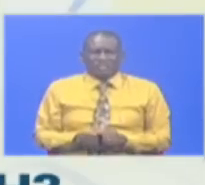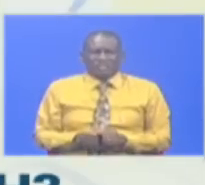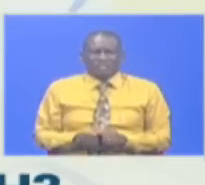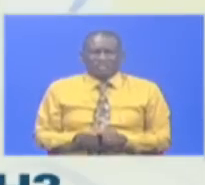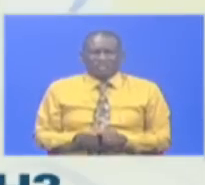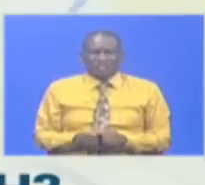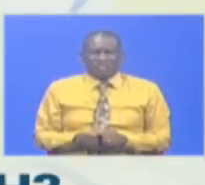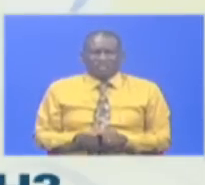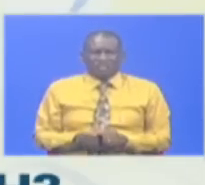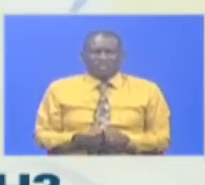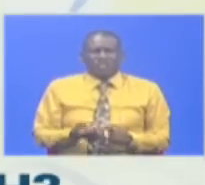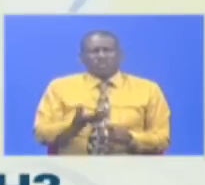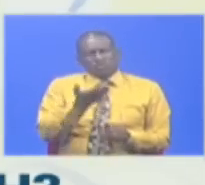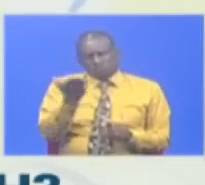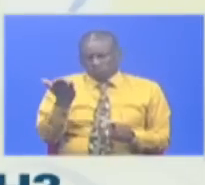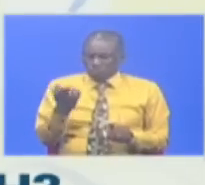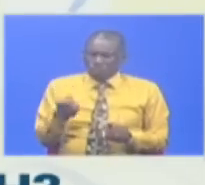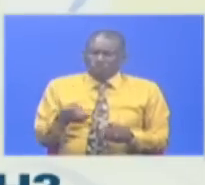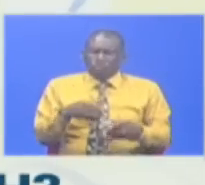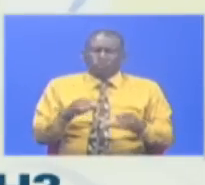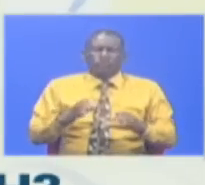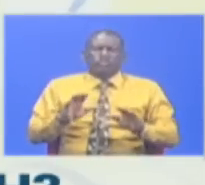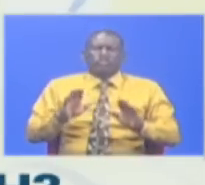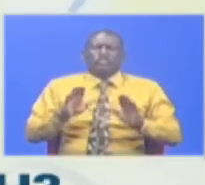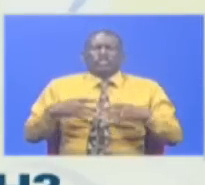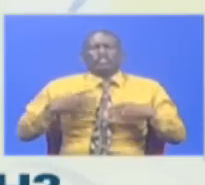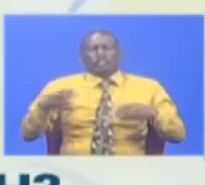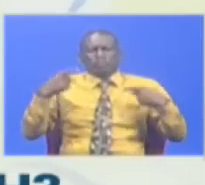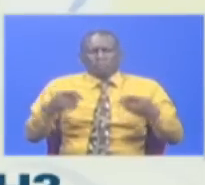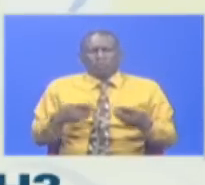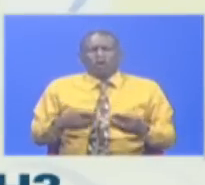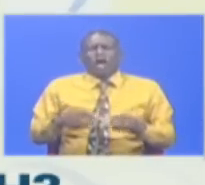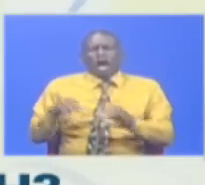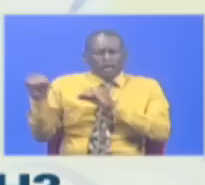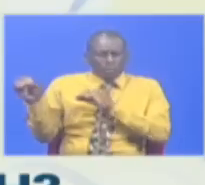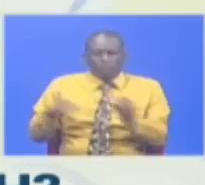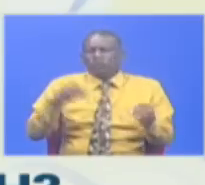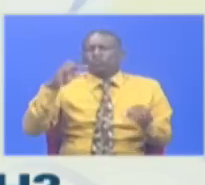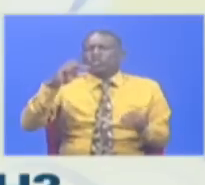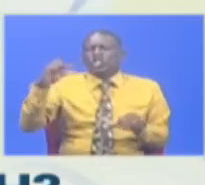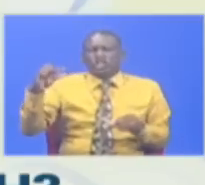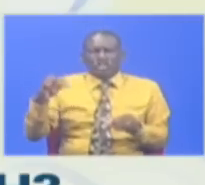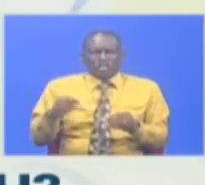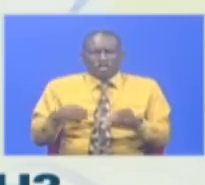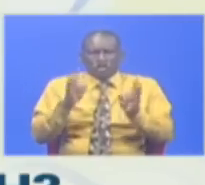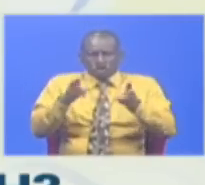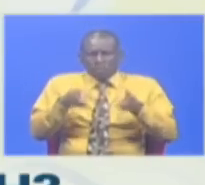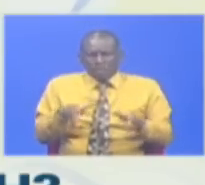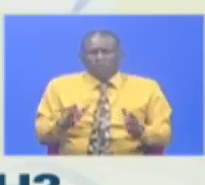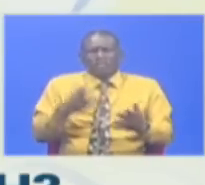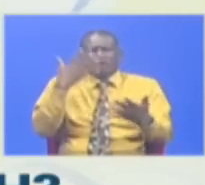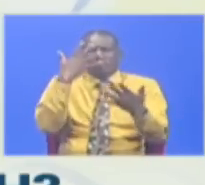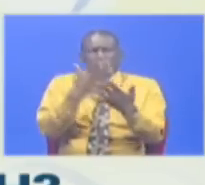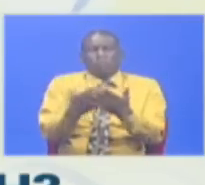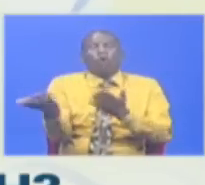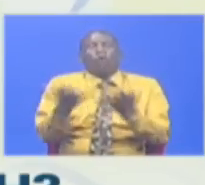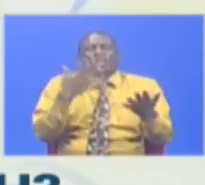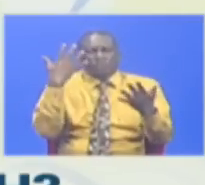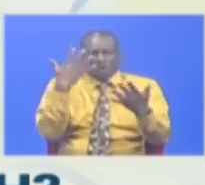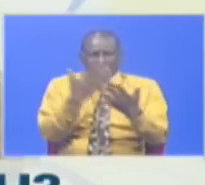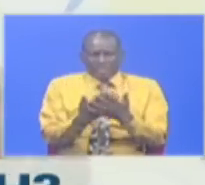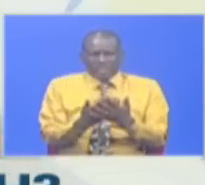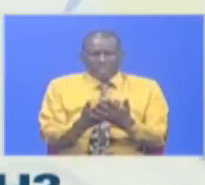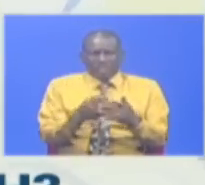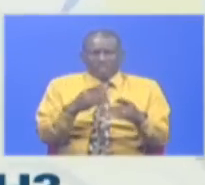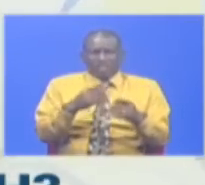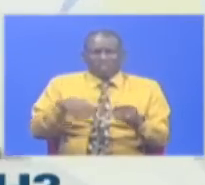yeah, gigiri, you know, place like that. But ordinarily, they should be remanded where they were arrested, the